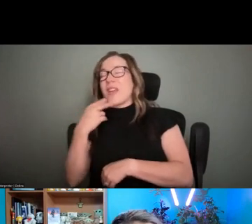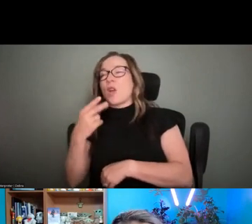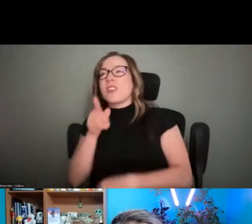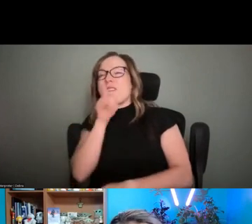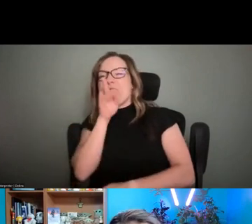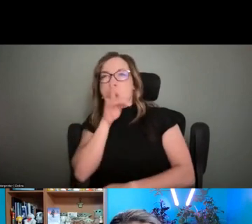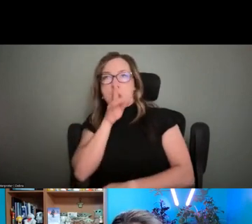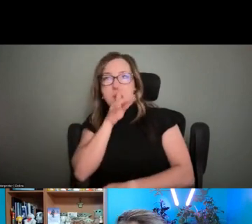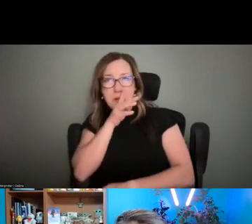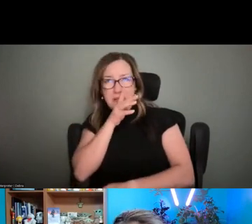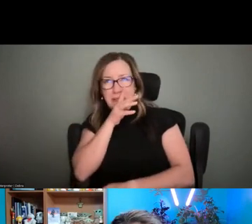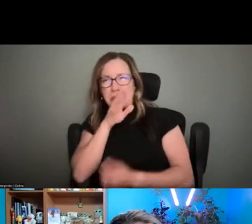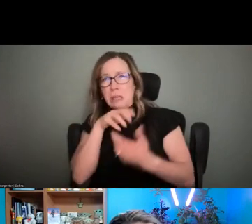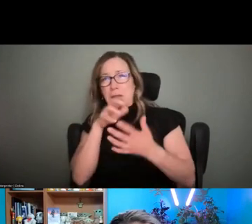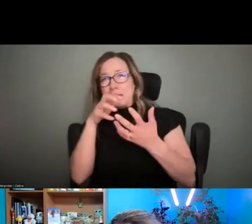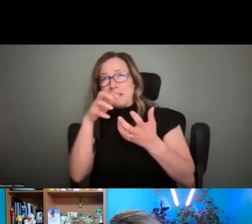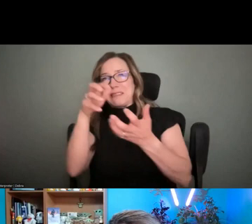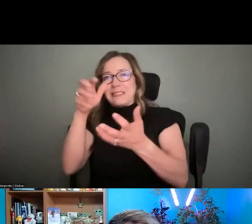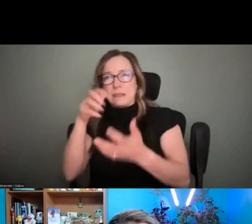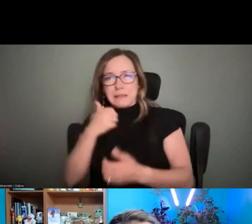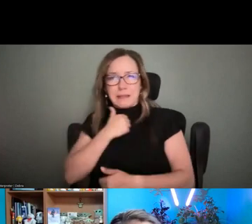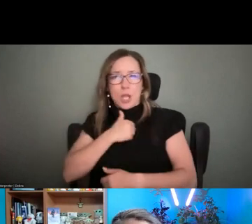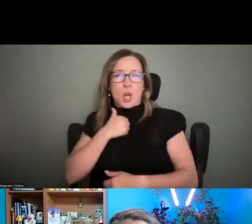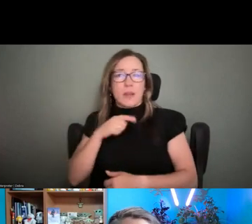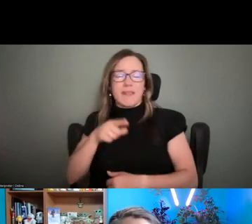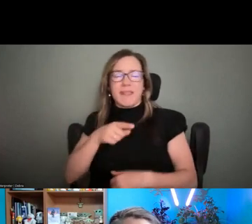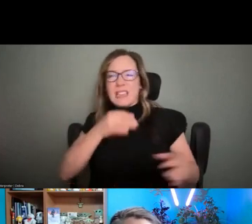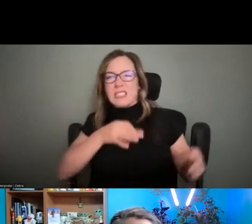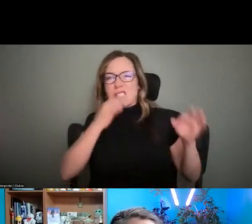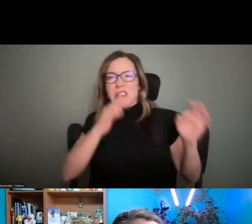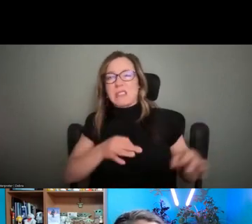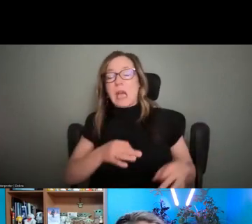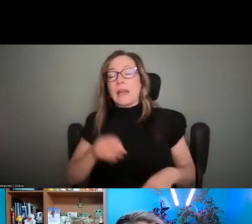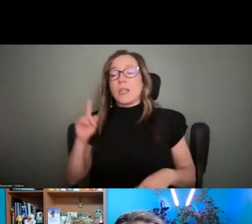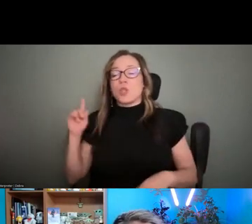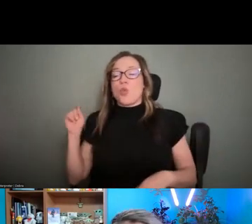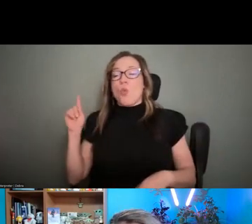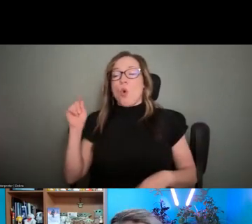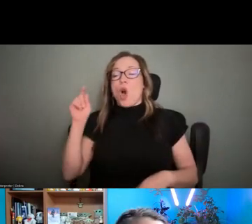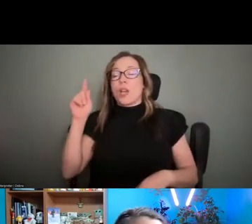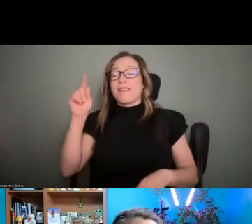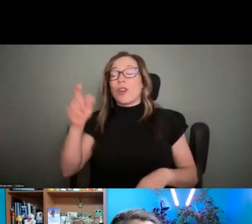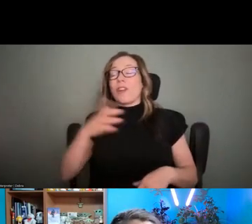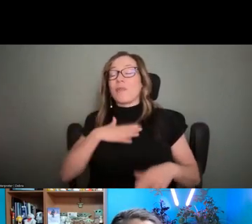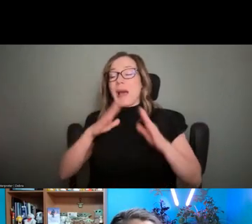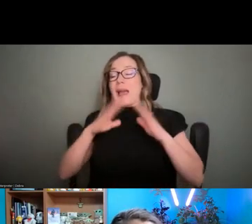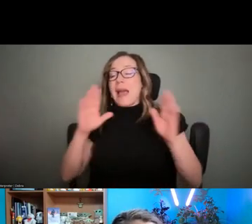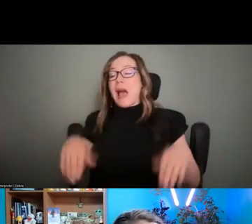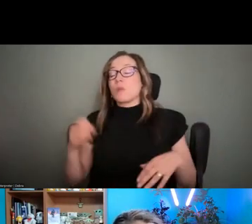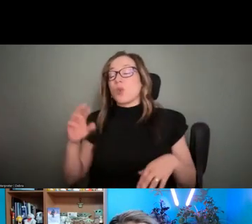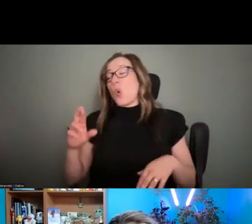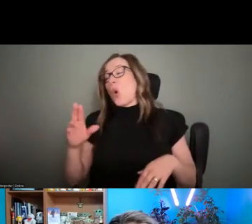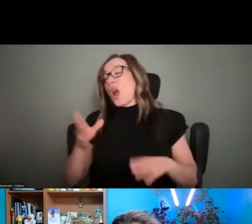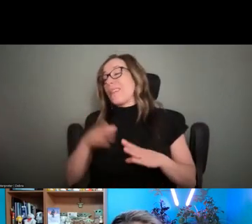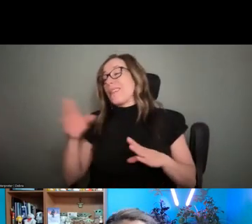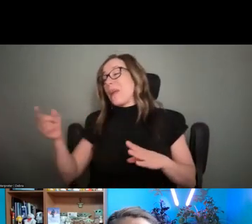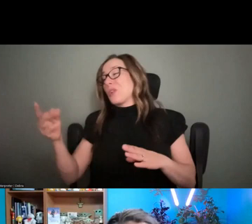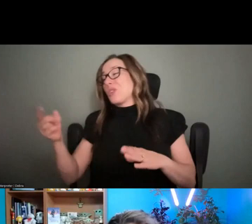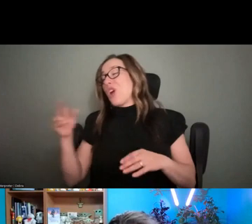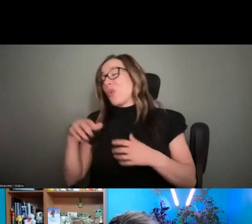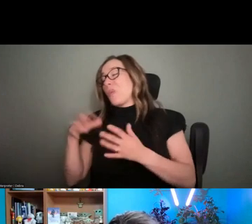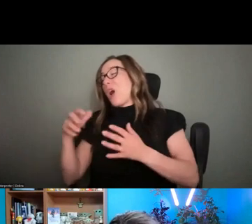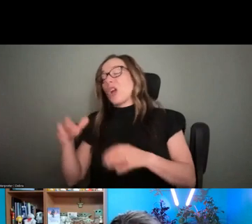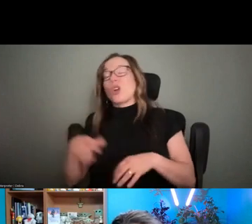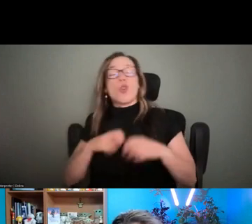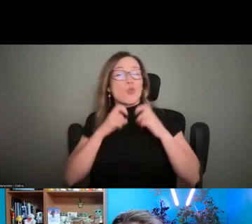So I apologize in advance if somebody should decide to take a walk in front of my house, or if a neighbor dog should bark, or a rabbit or a squirrel